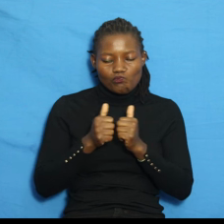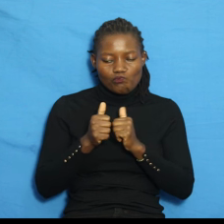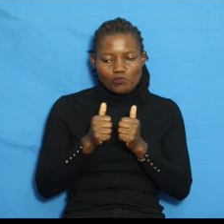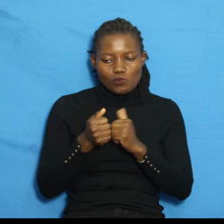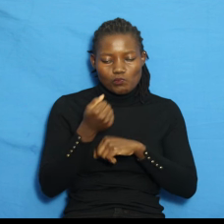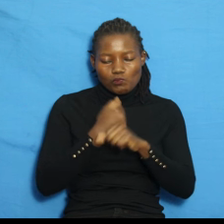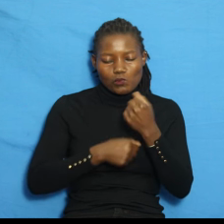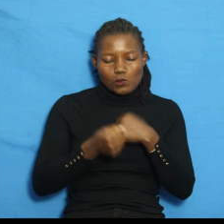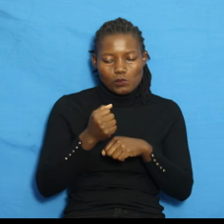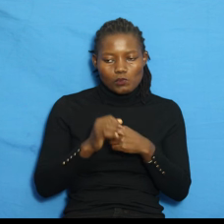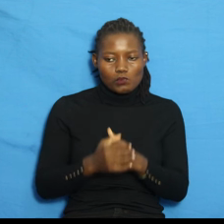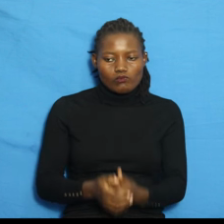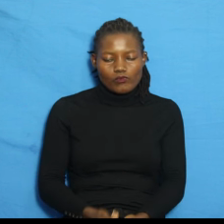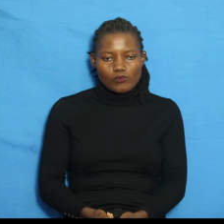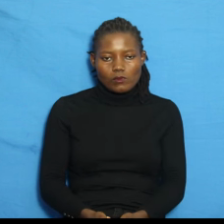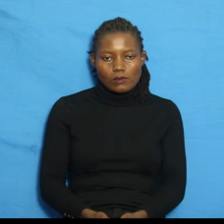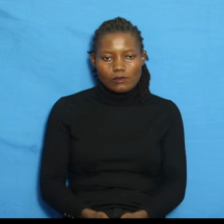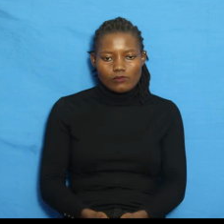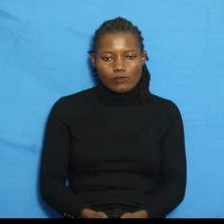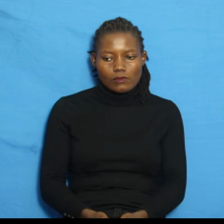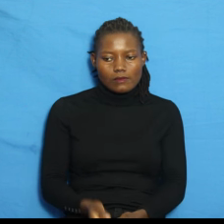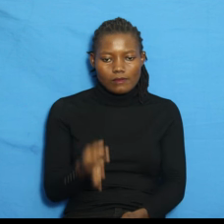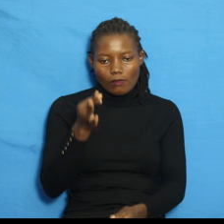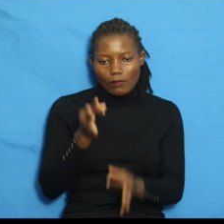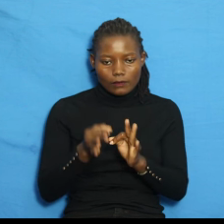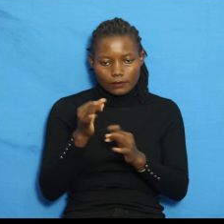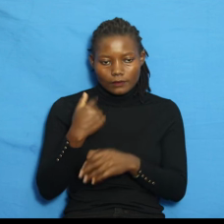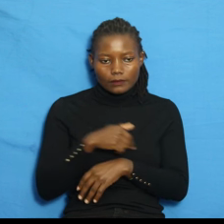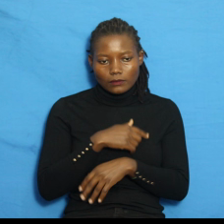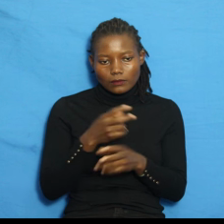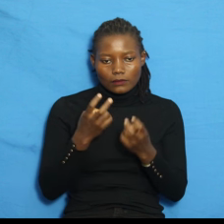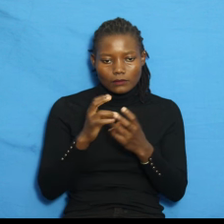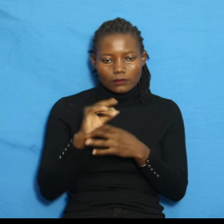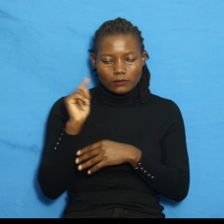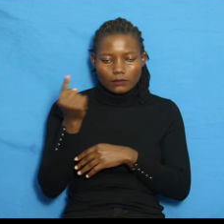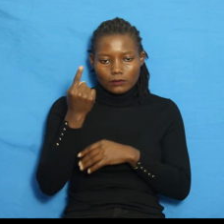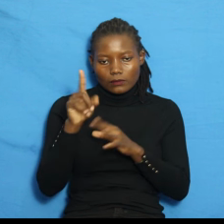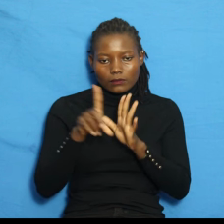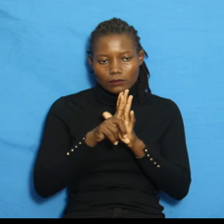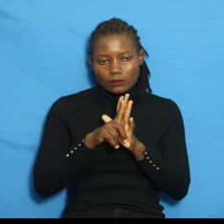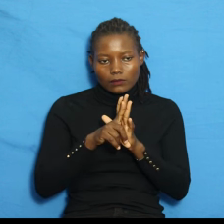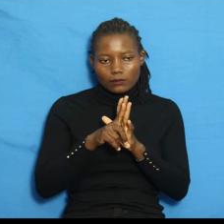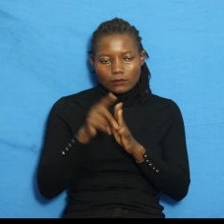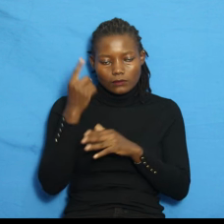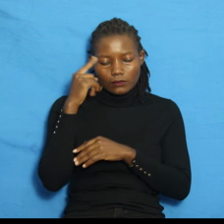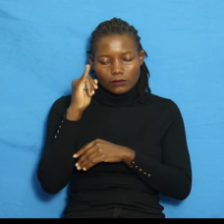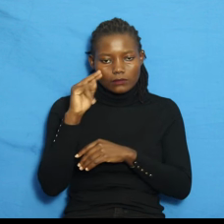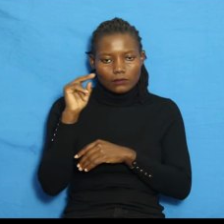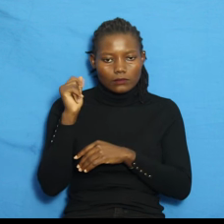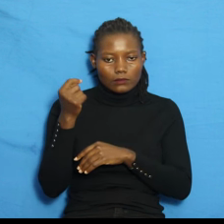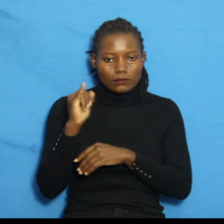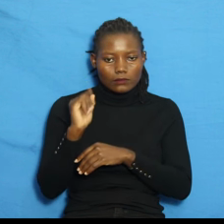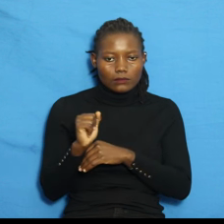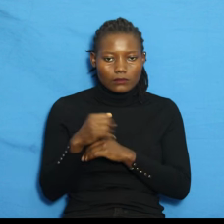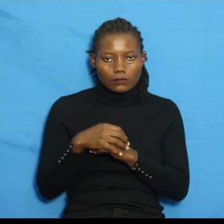related to a sporting activity. If we look at the